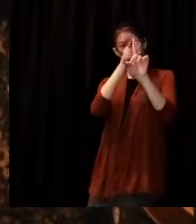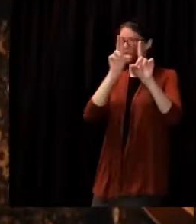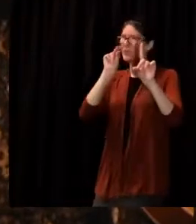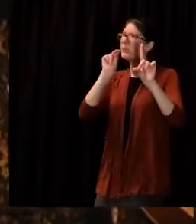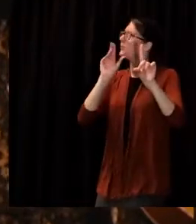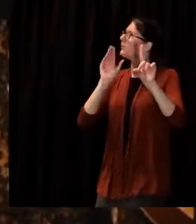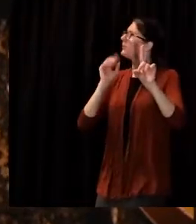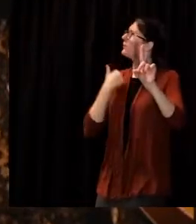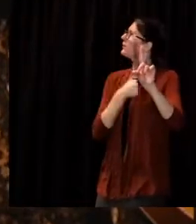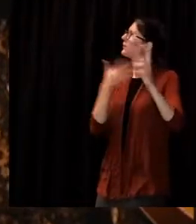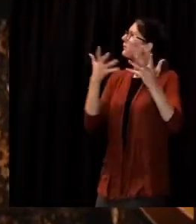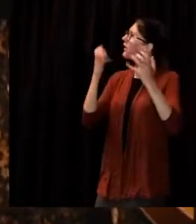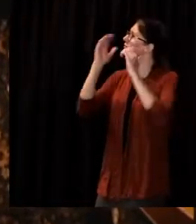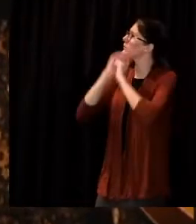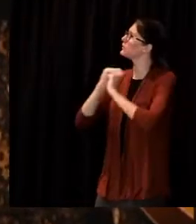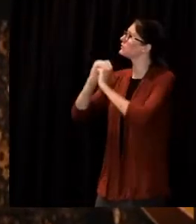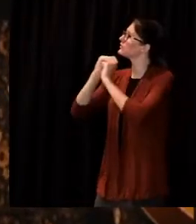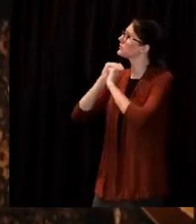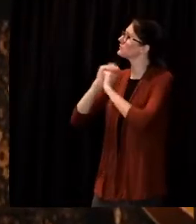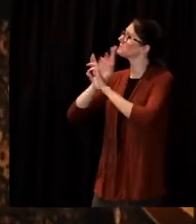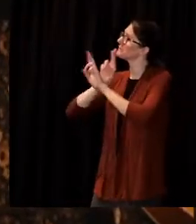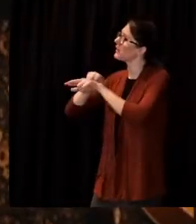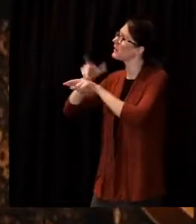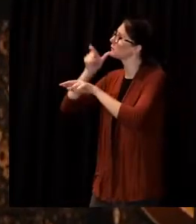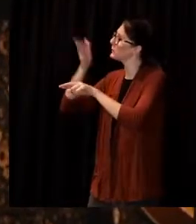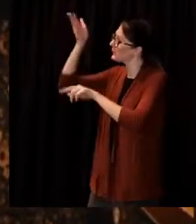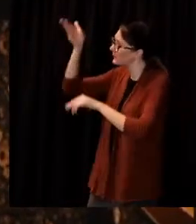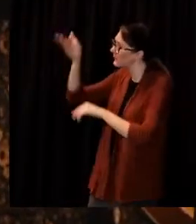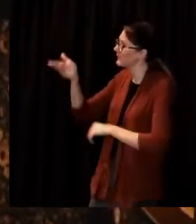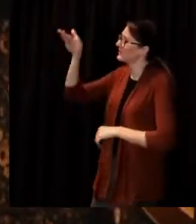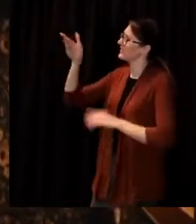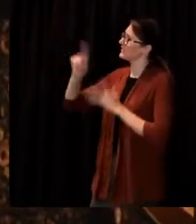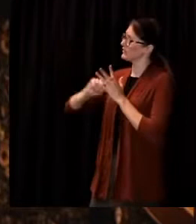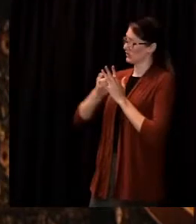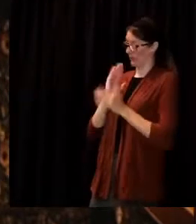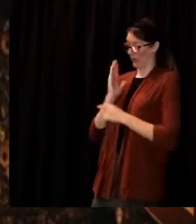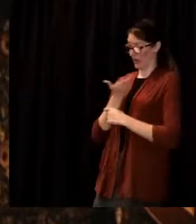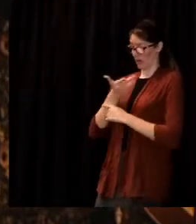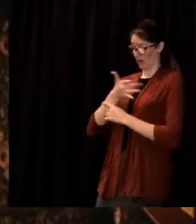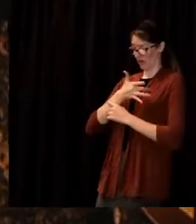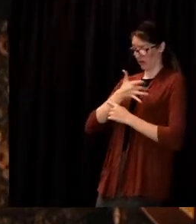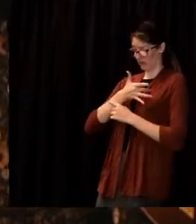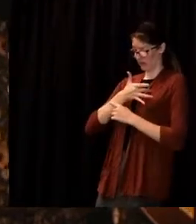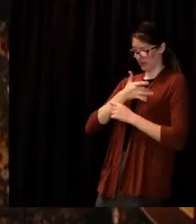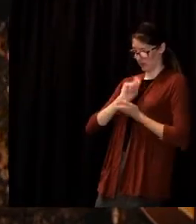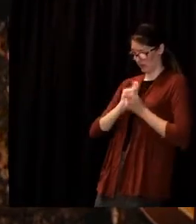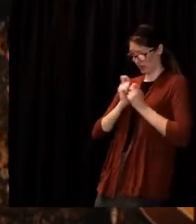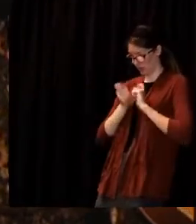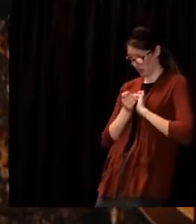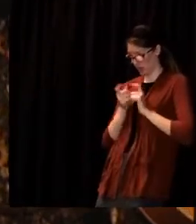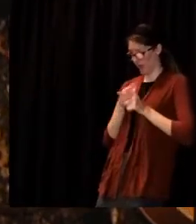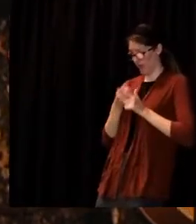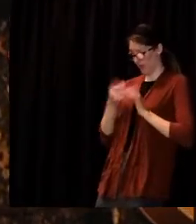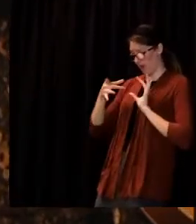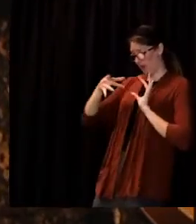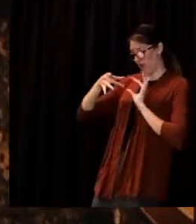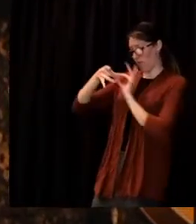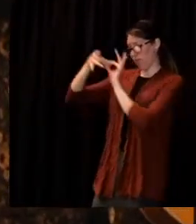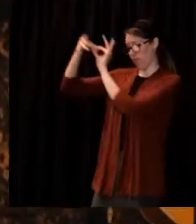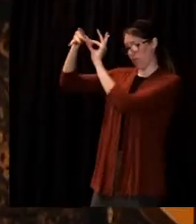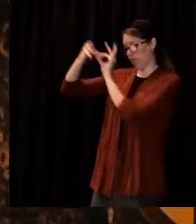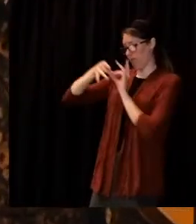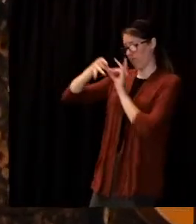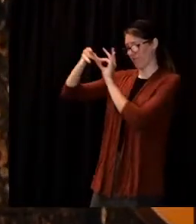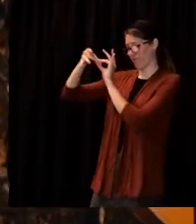of worship in response to who you are. So begin with our hearts first, And then with our hearts united unto you, our